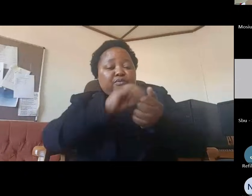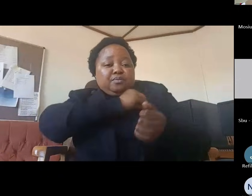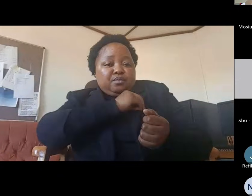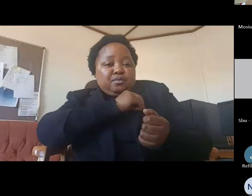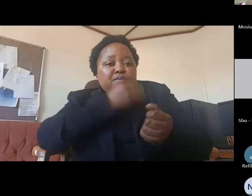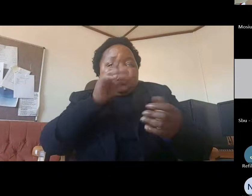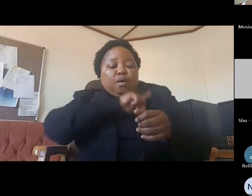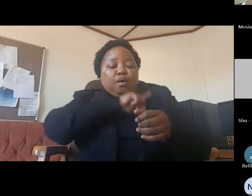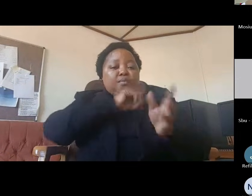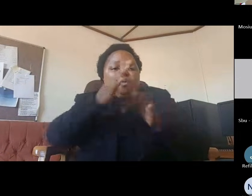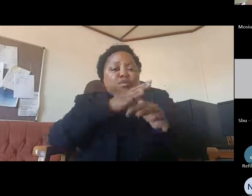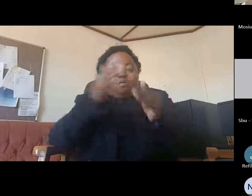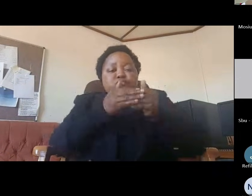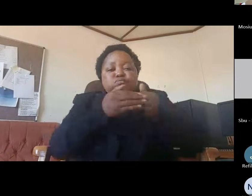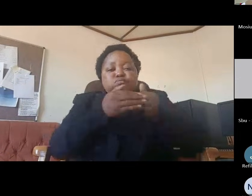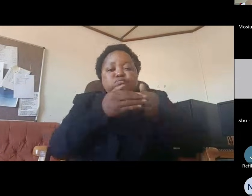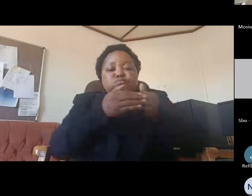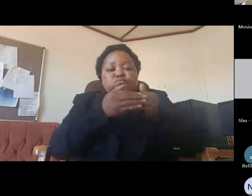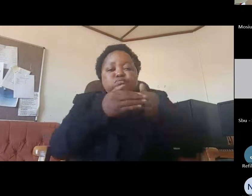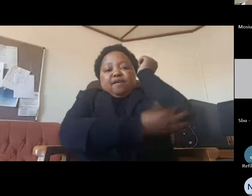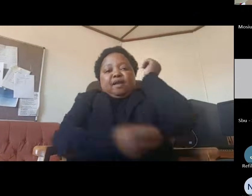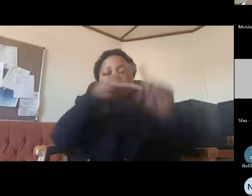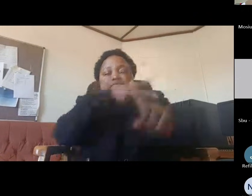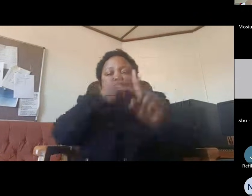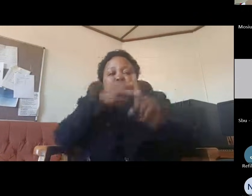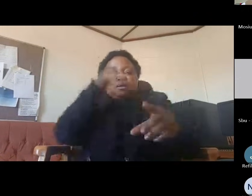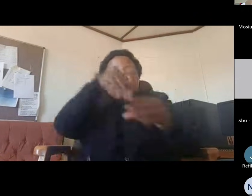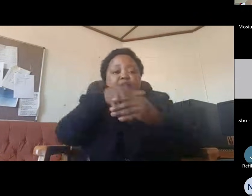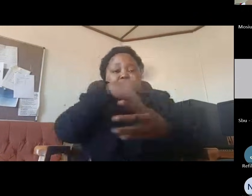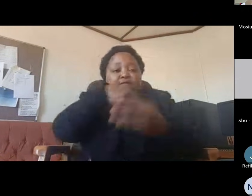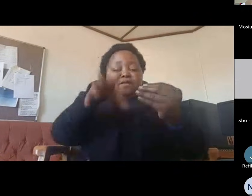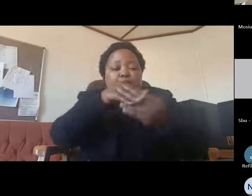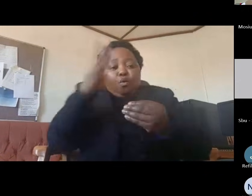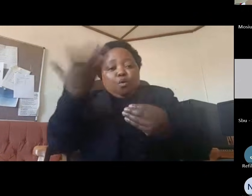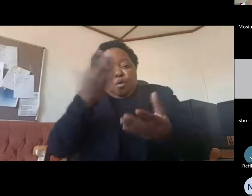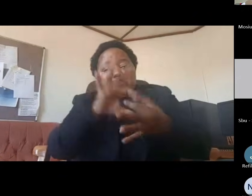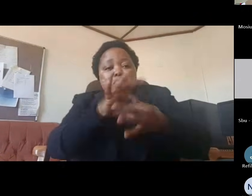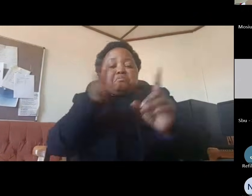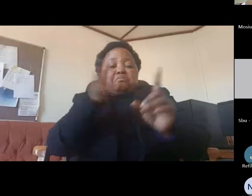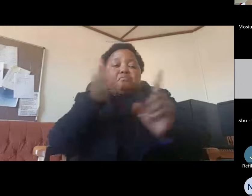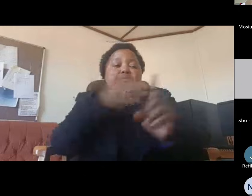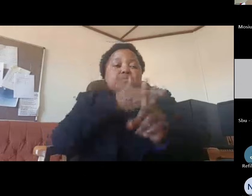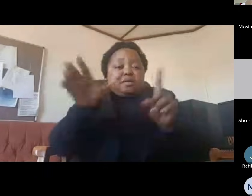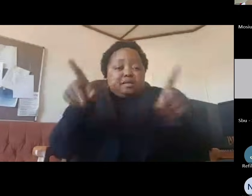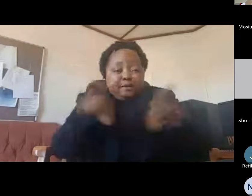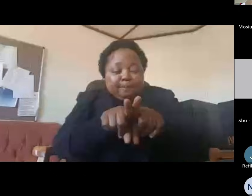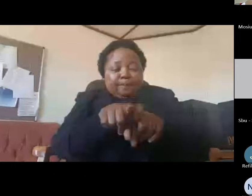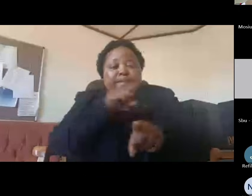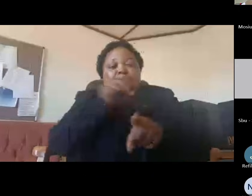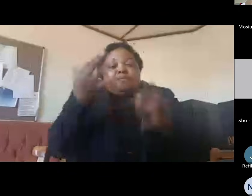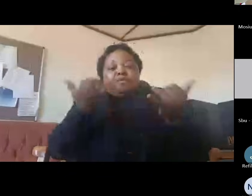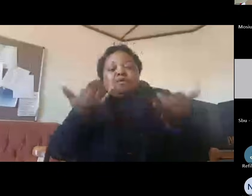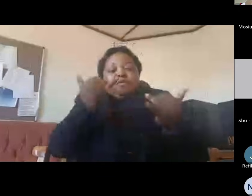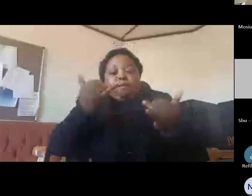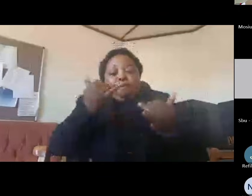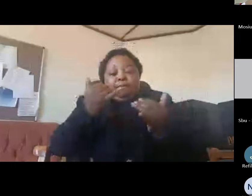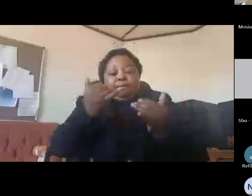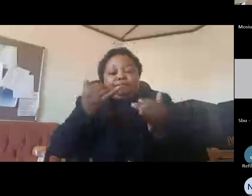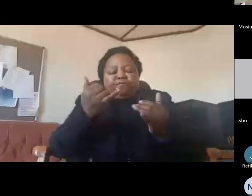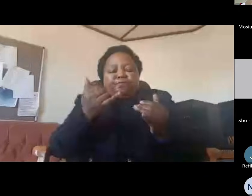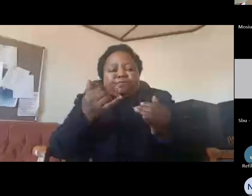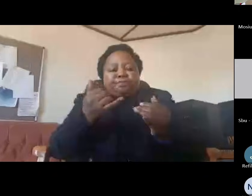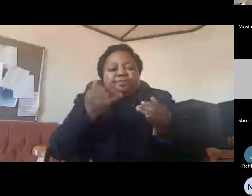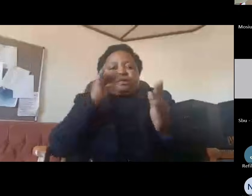vulnerable to violence from within the family or domestic abuse as well. But because it's normalized, because